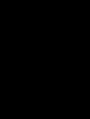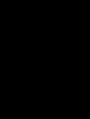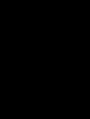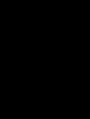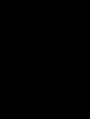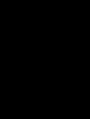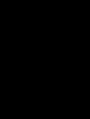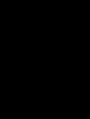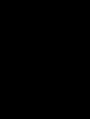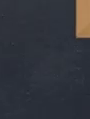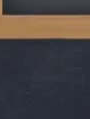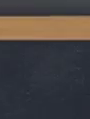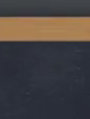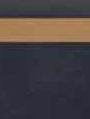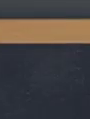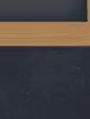national educator.